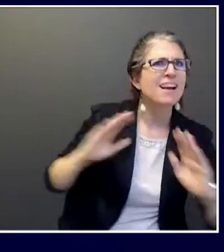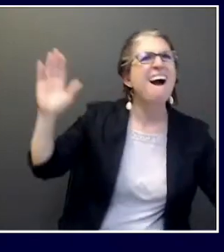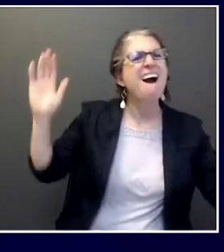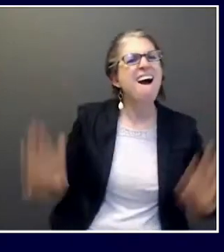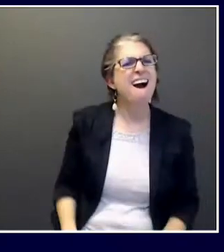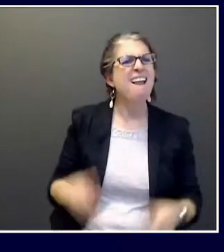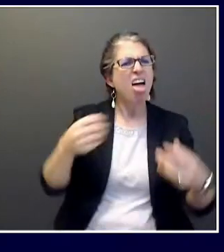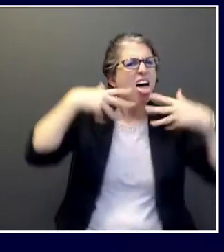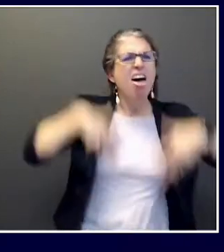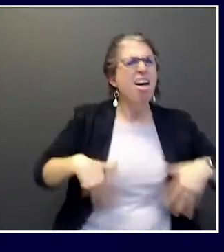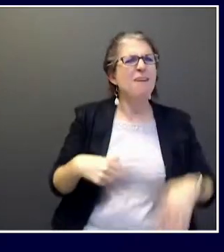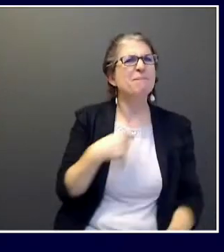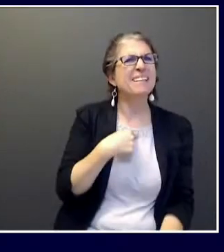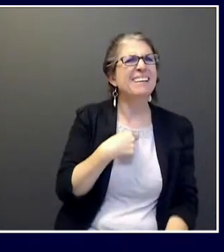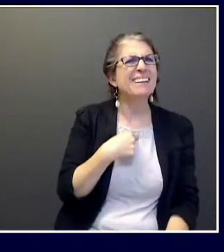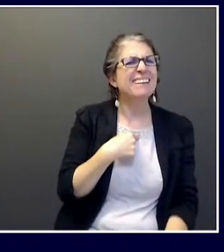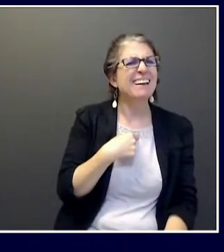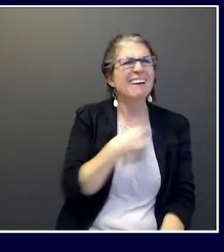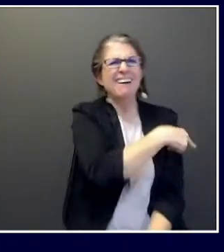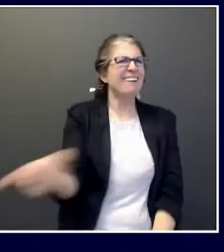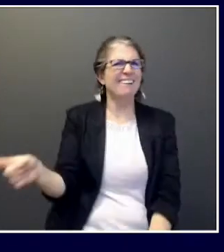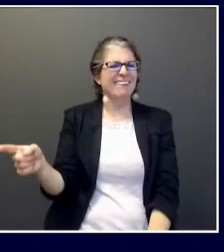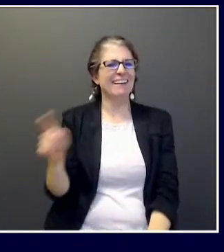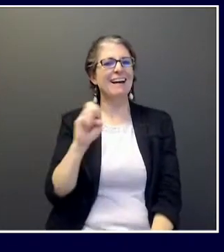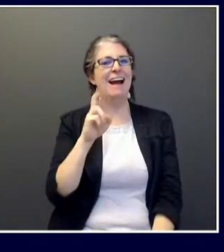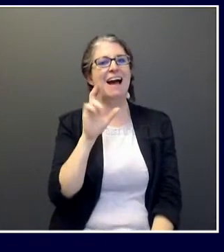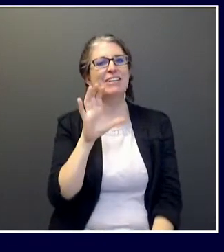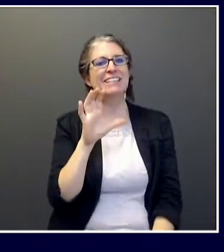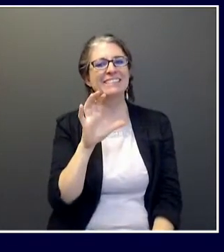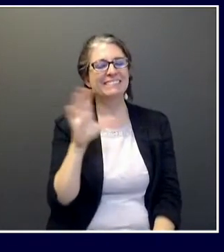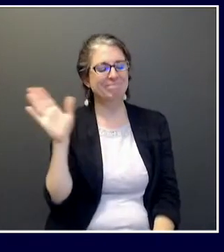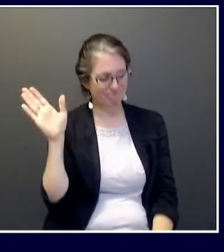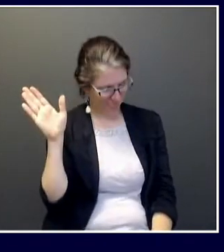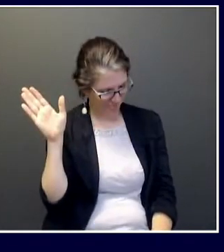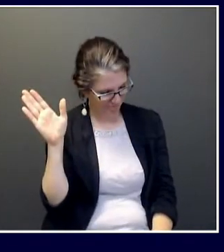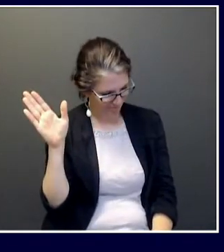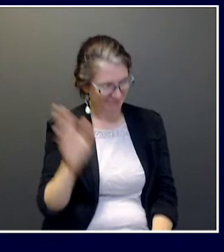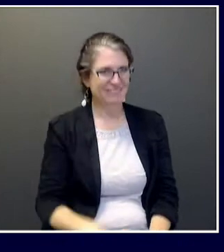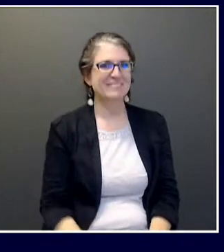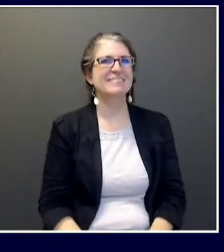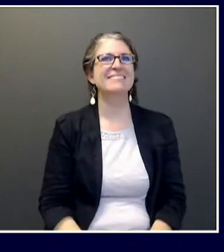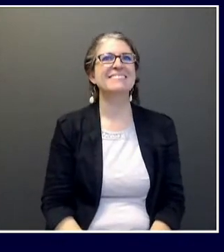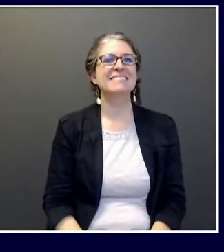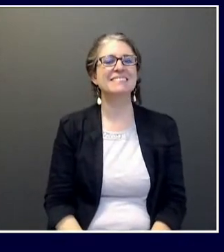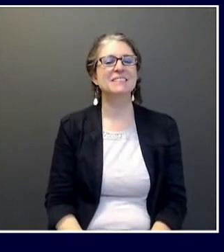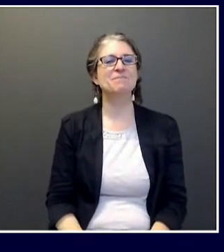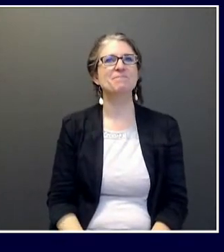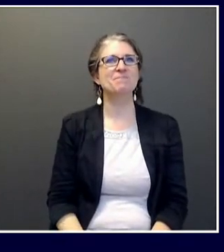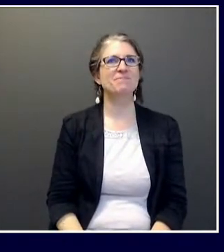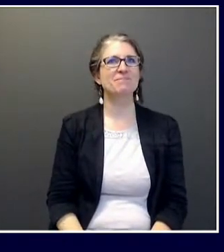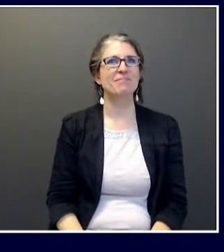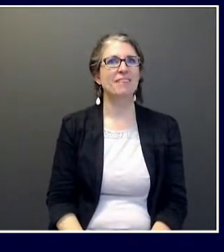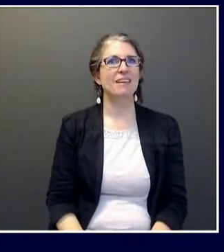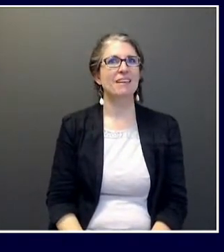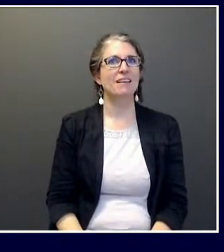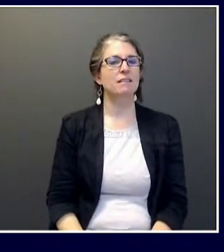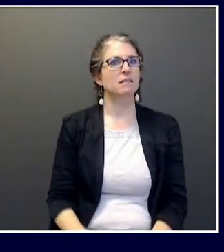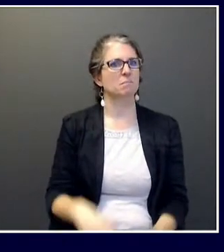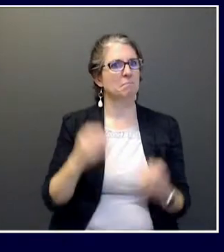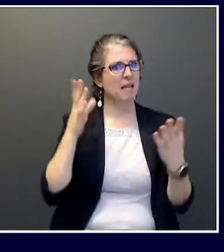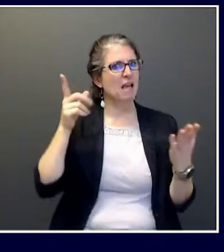Russell. Thank you, Dr. Shah, Commissioner Lambrou. A lot of questions have been asked, so I think I've only got one.